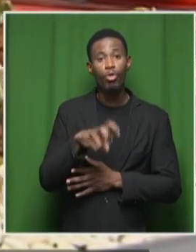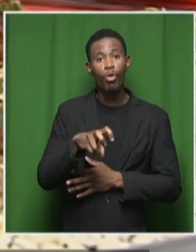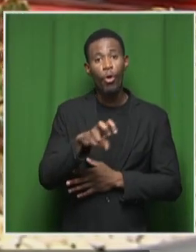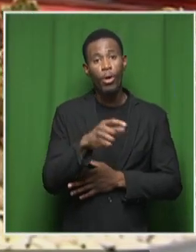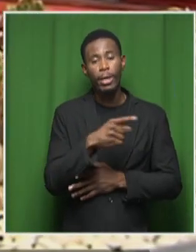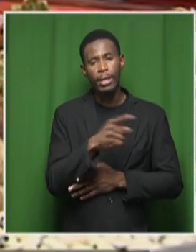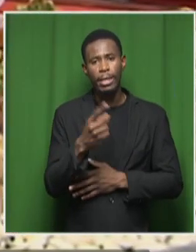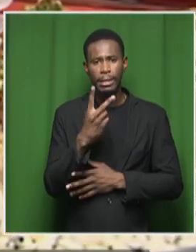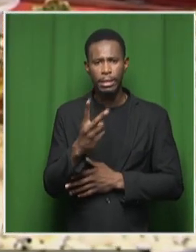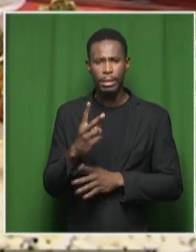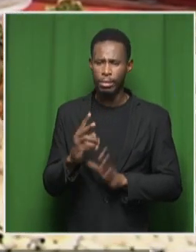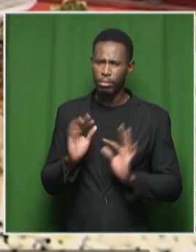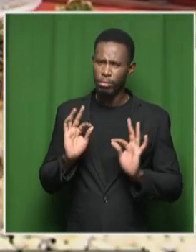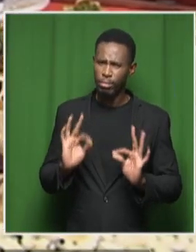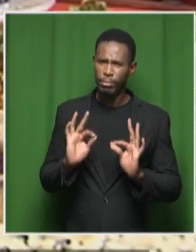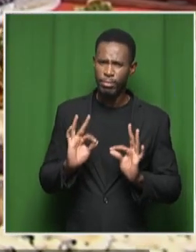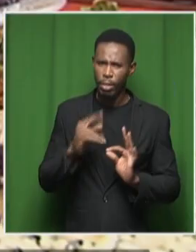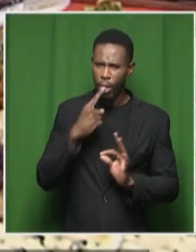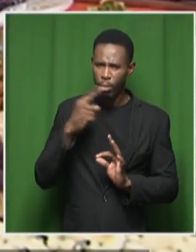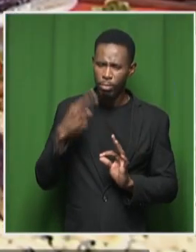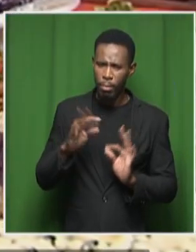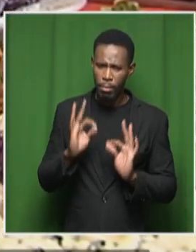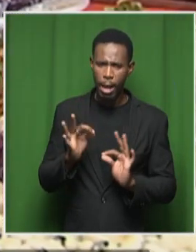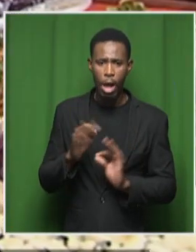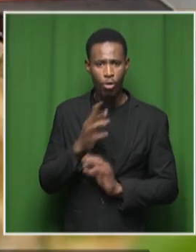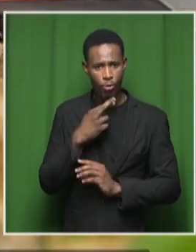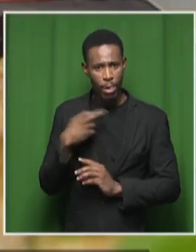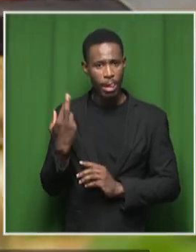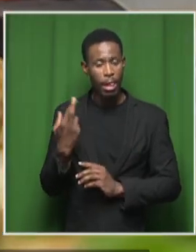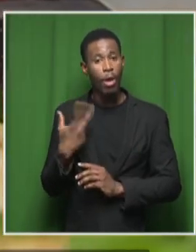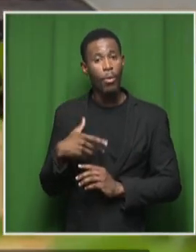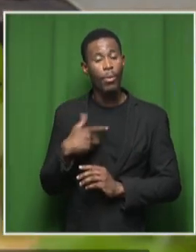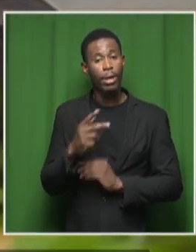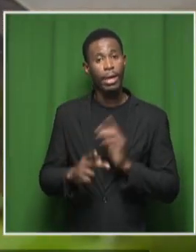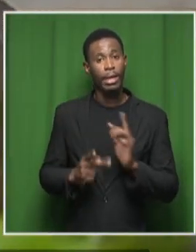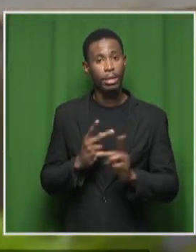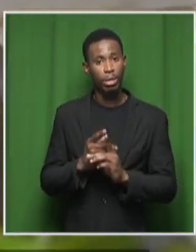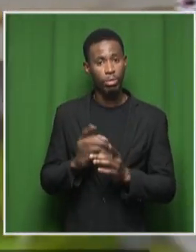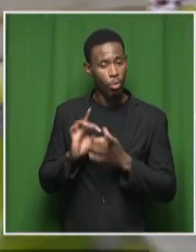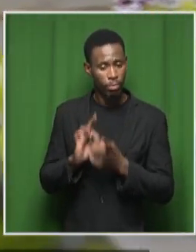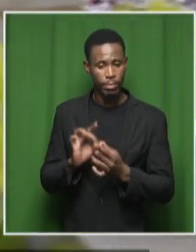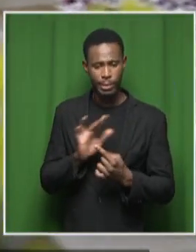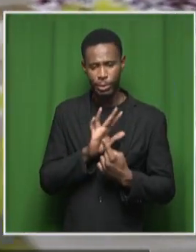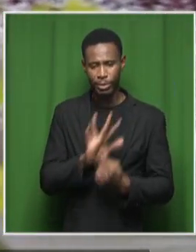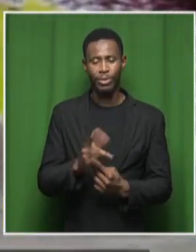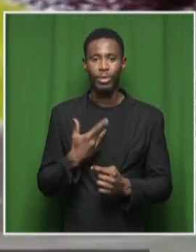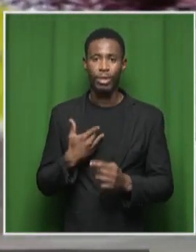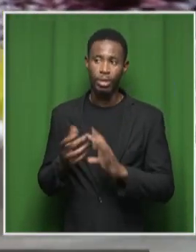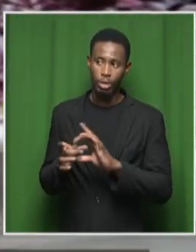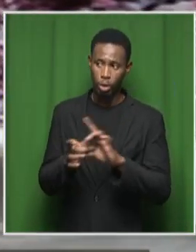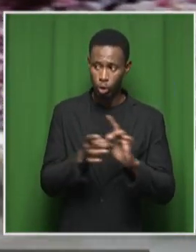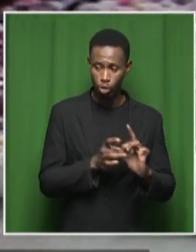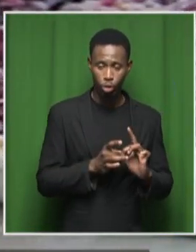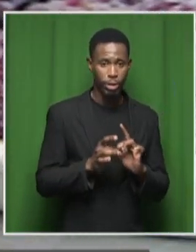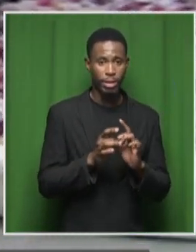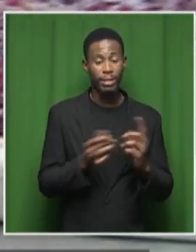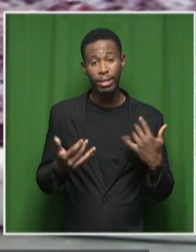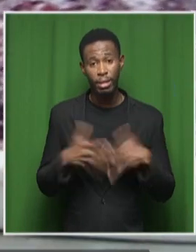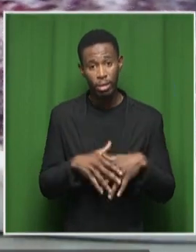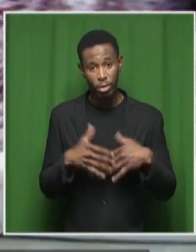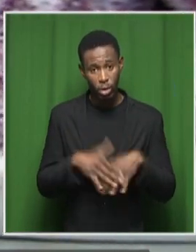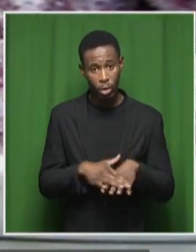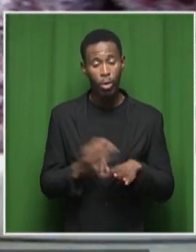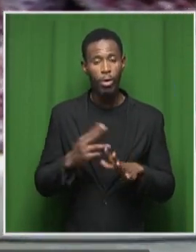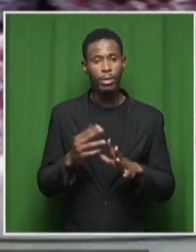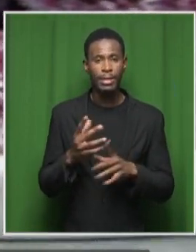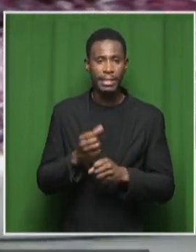seeking authentic experiences. We reaffirm our commitment to unity, inclusivity, and the